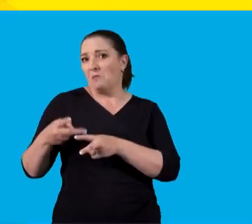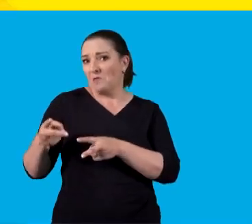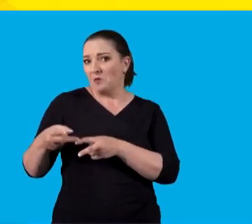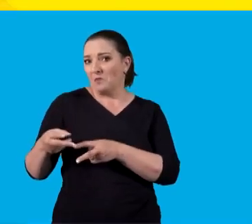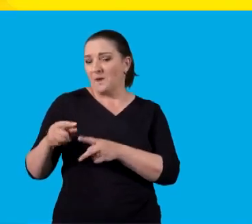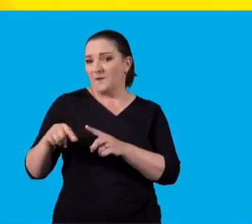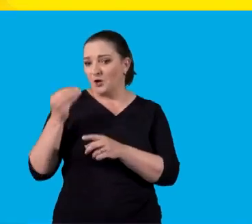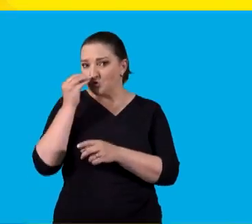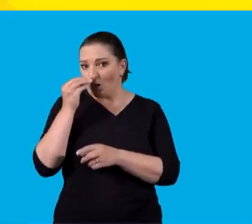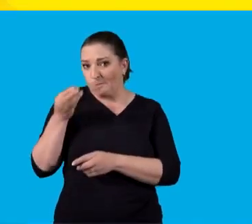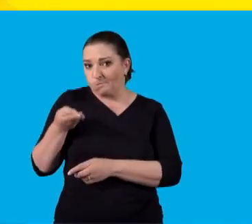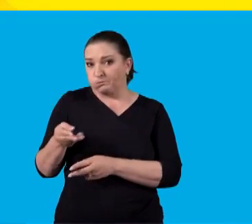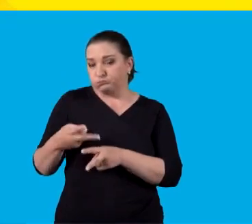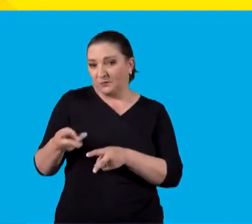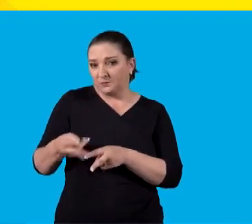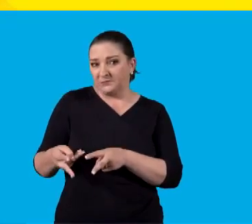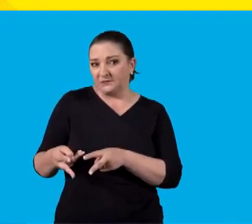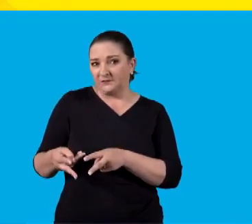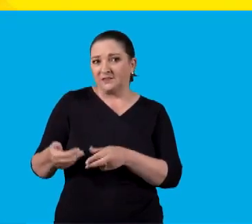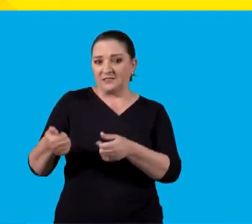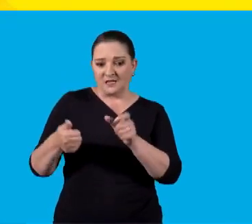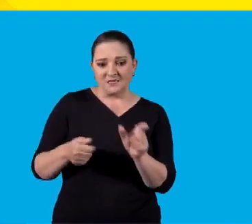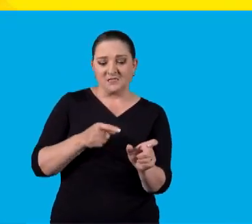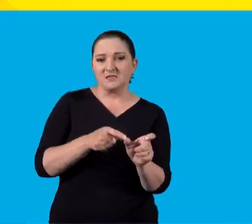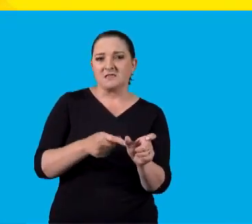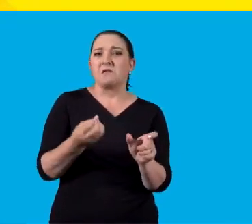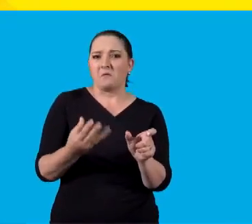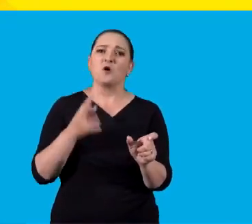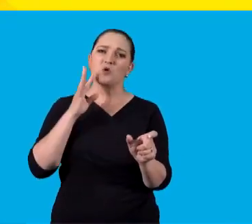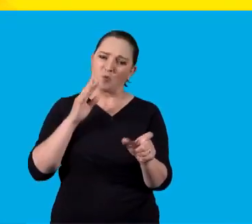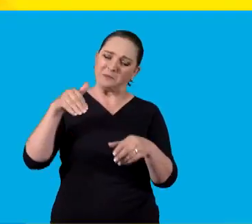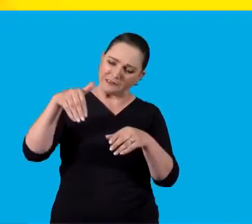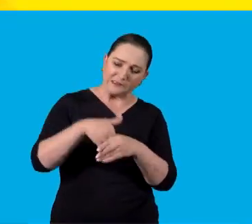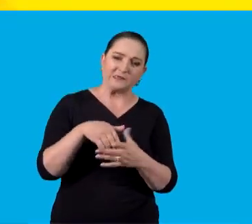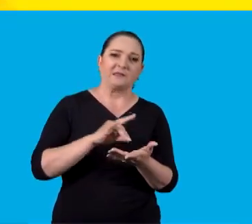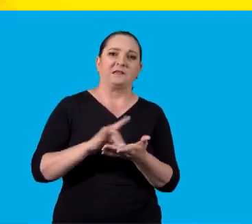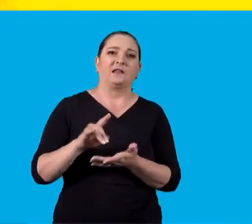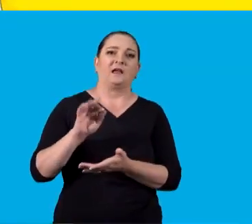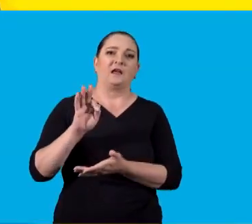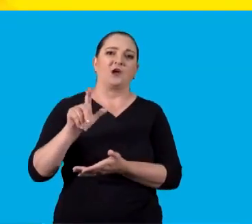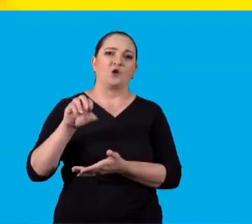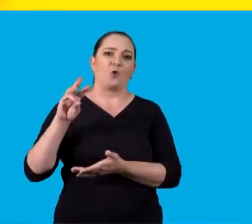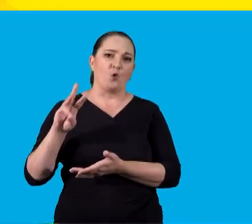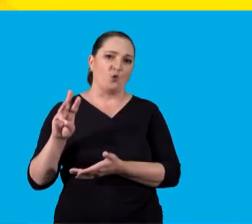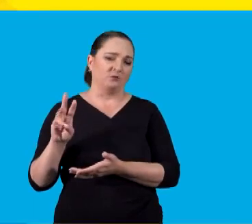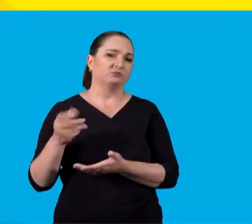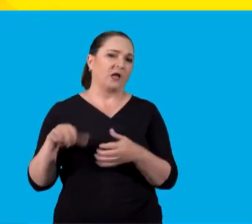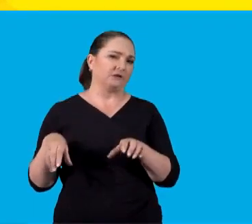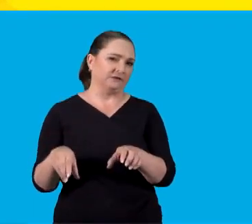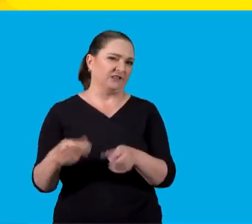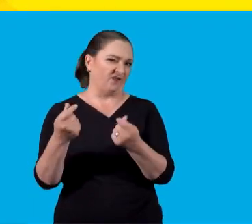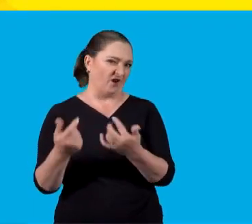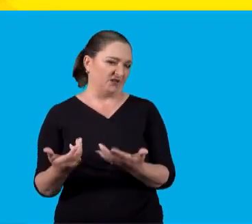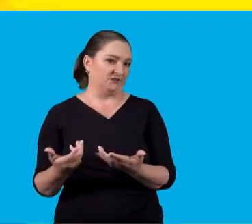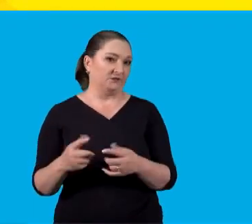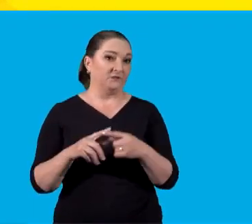of the cash flow. To prepare that, you should know that once you prepared your note 7, the amount would also be recorded in your